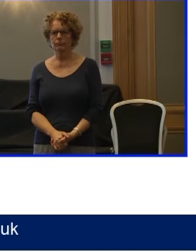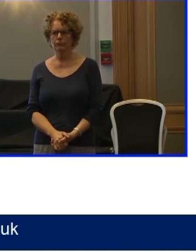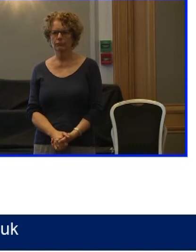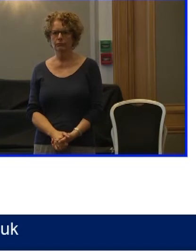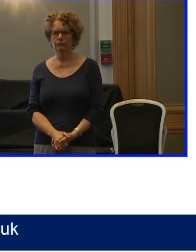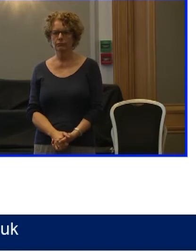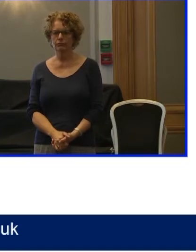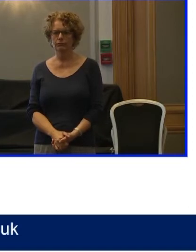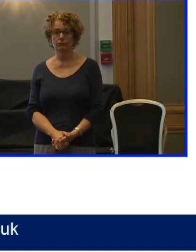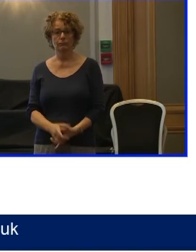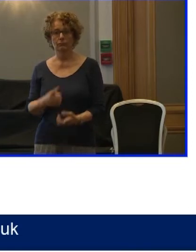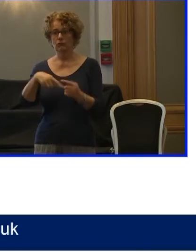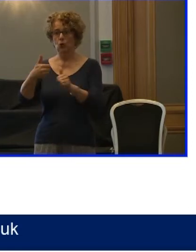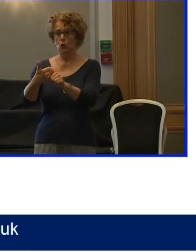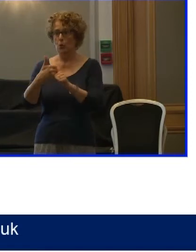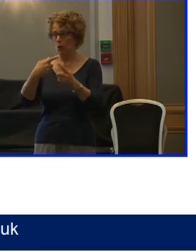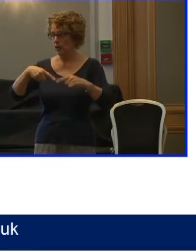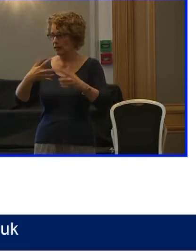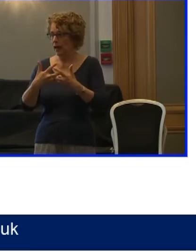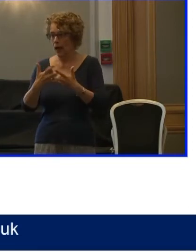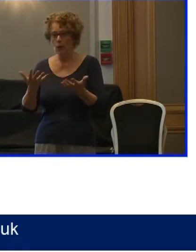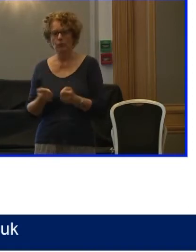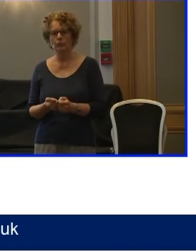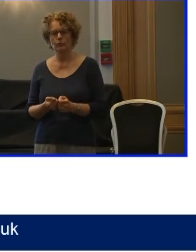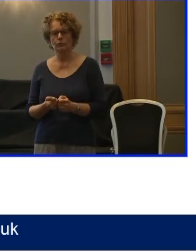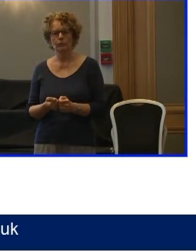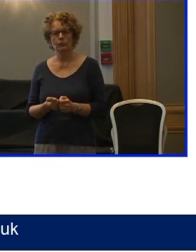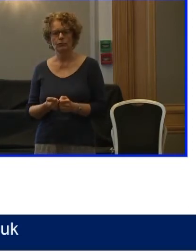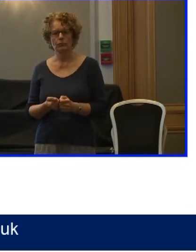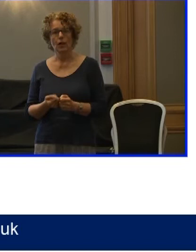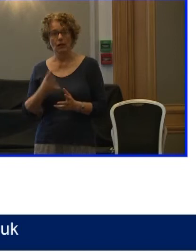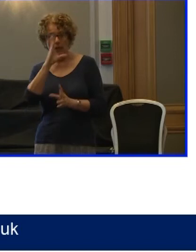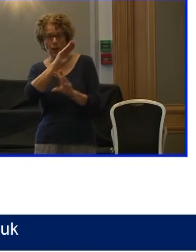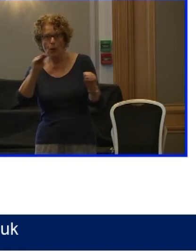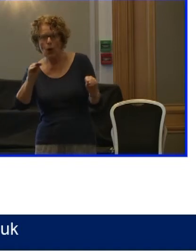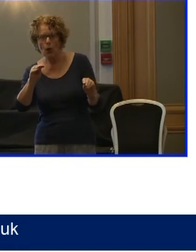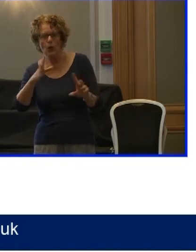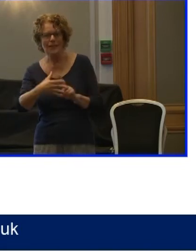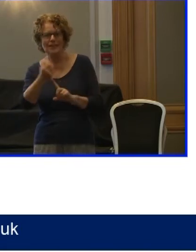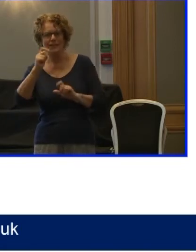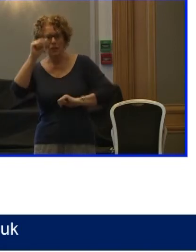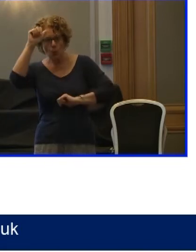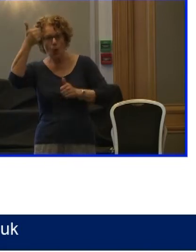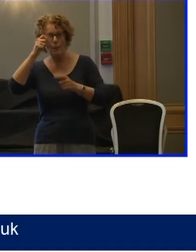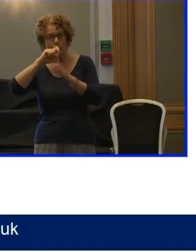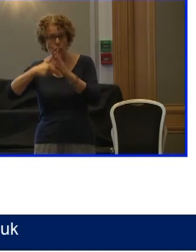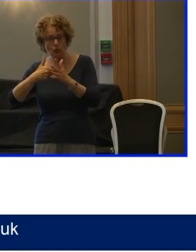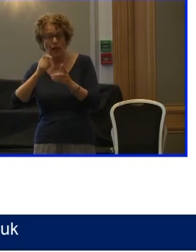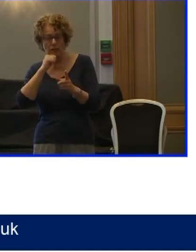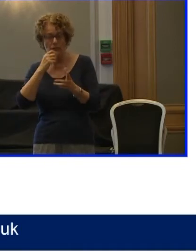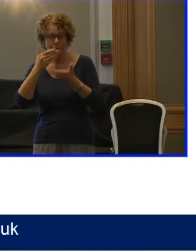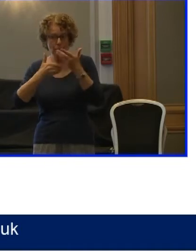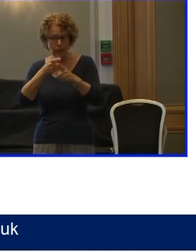So, how can you support us doing this? By signposting the Discover Wellbeing project, which is in the next session. We